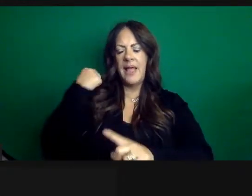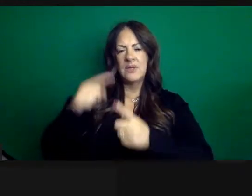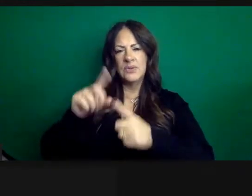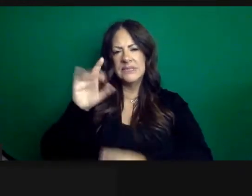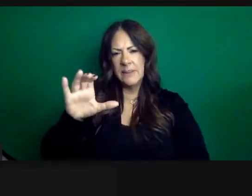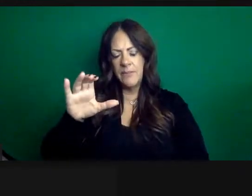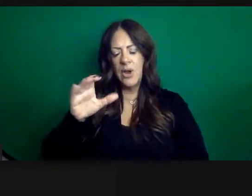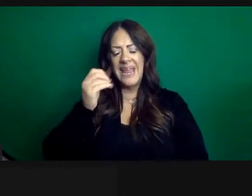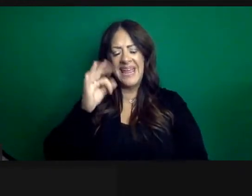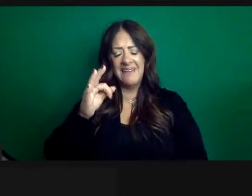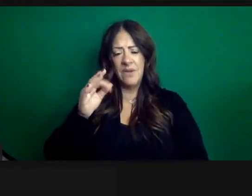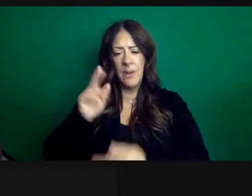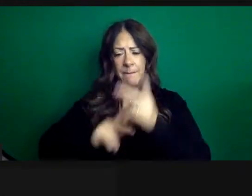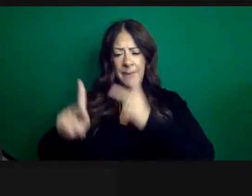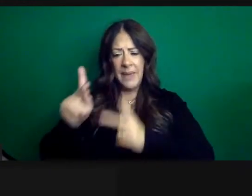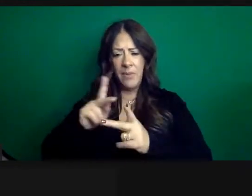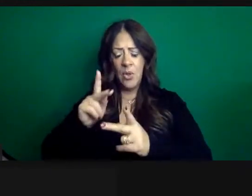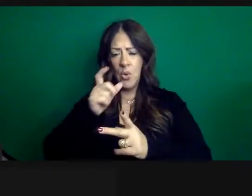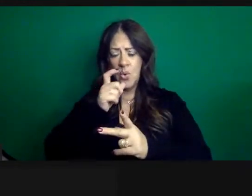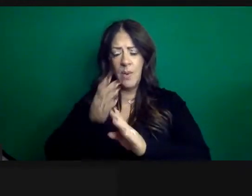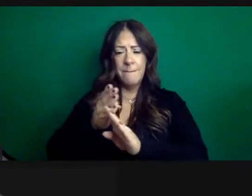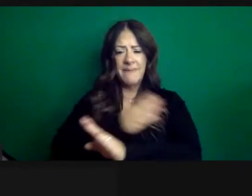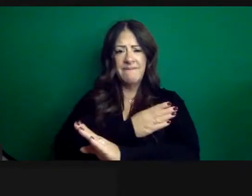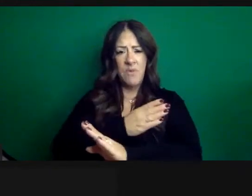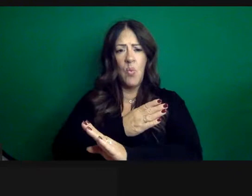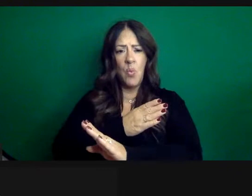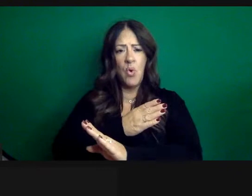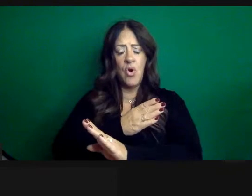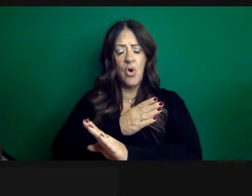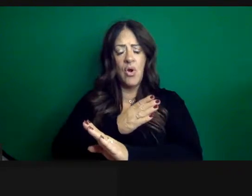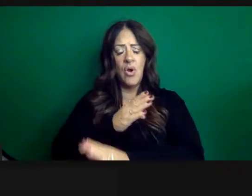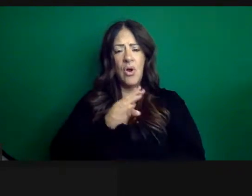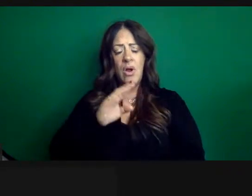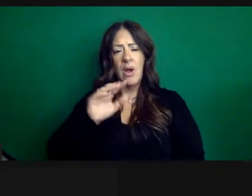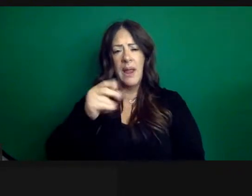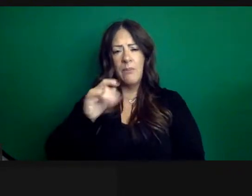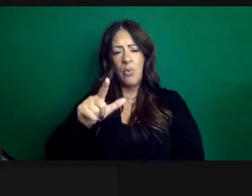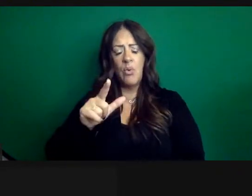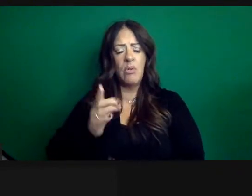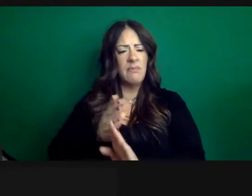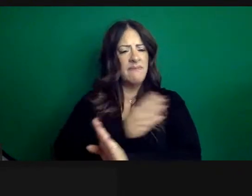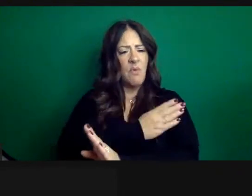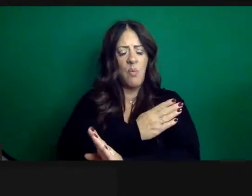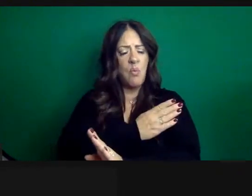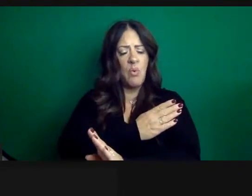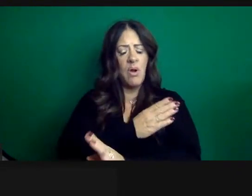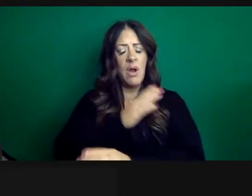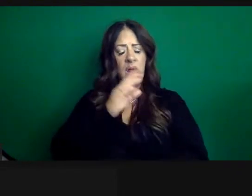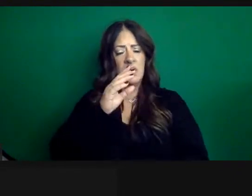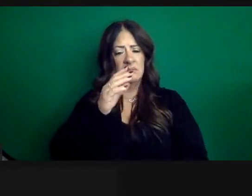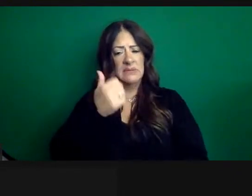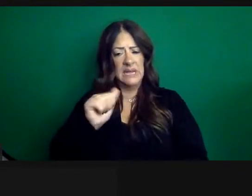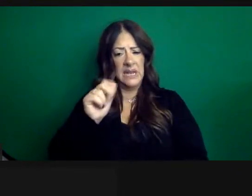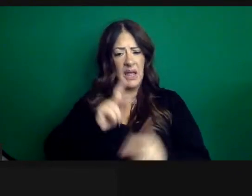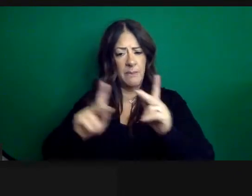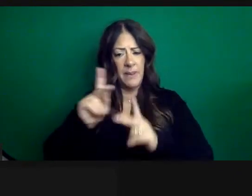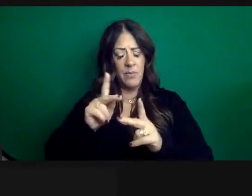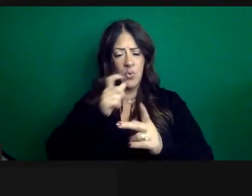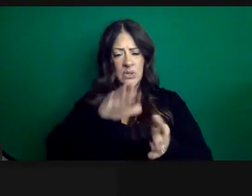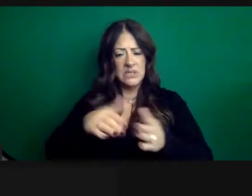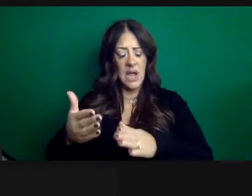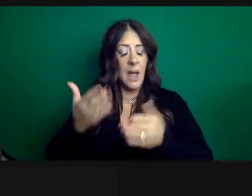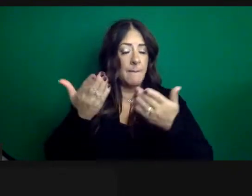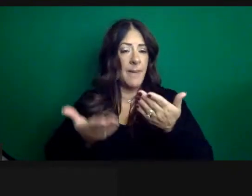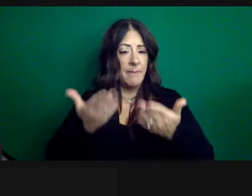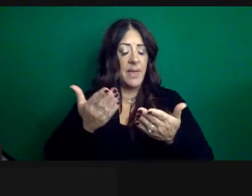fatalities went back farther than we thought. And I'm wondering whatever came of that. Thank you. Sure. Thanks for both questions. The second one,